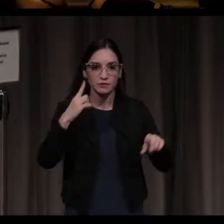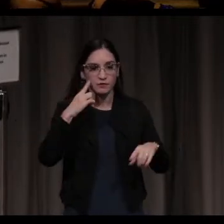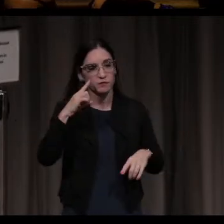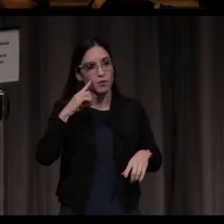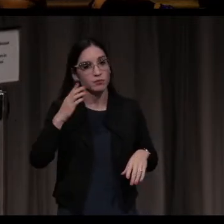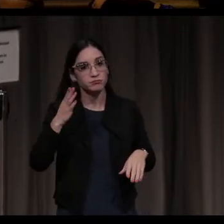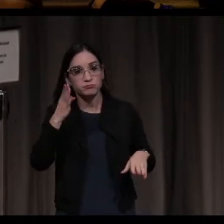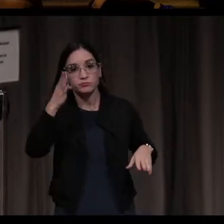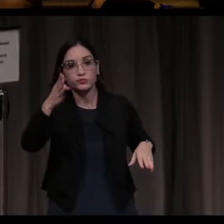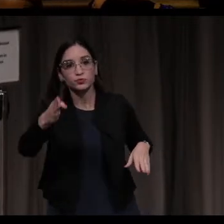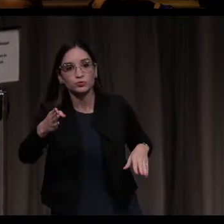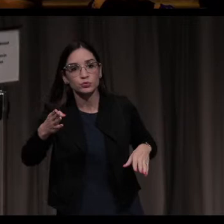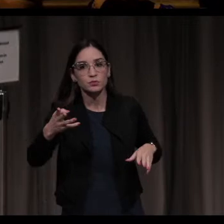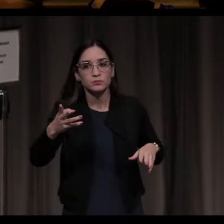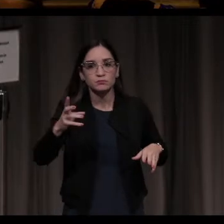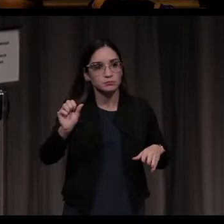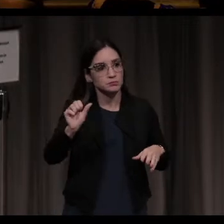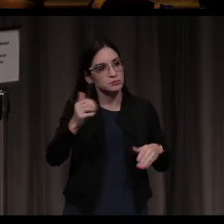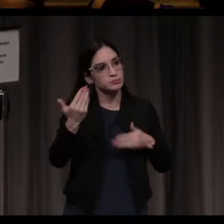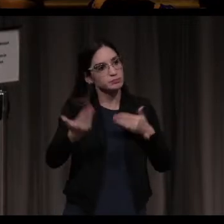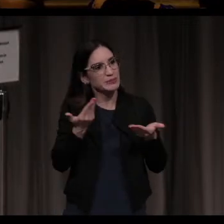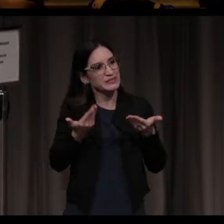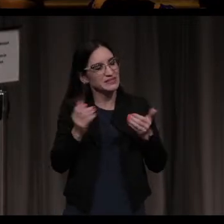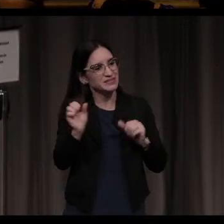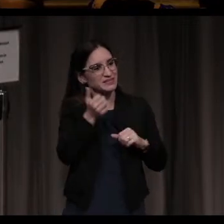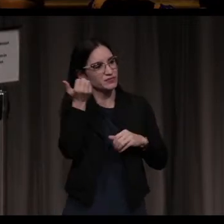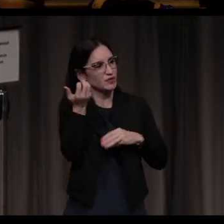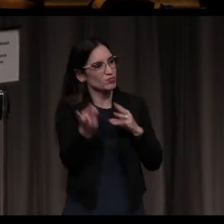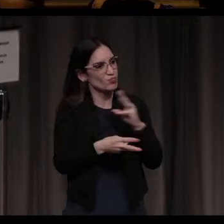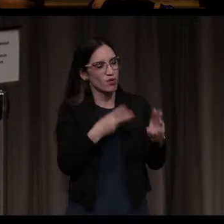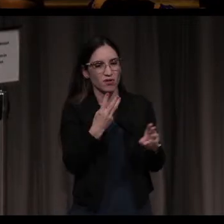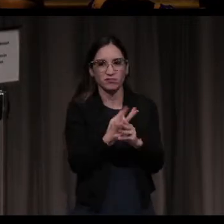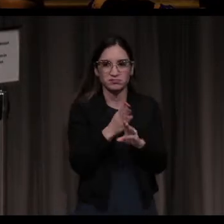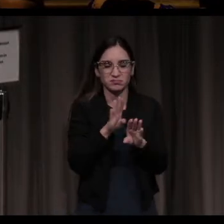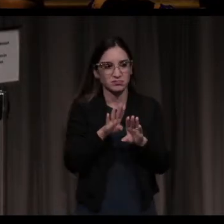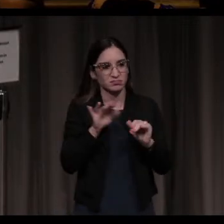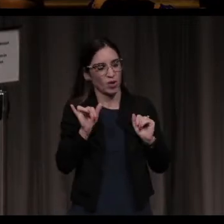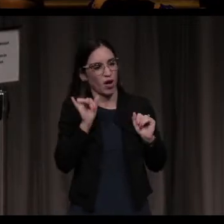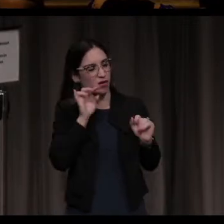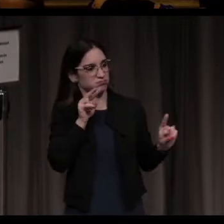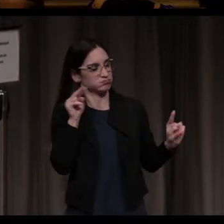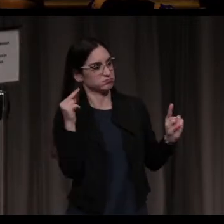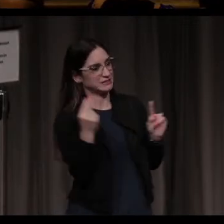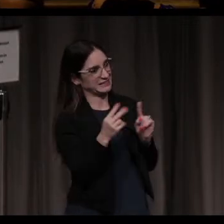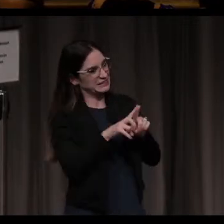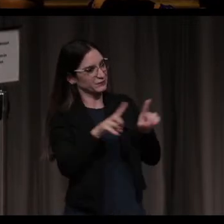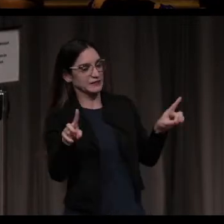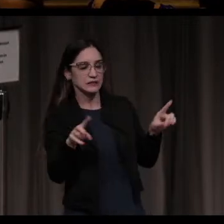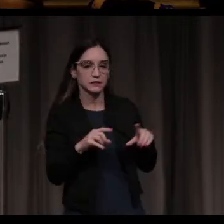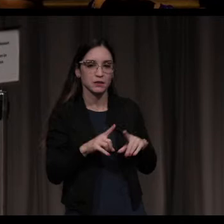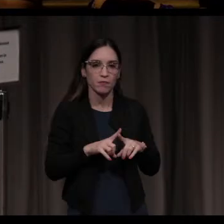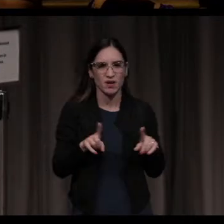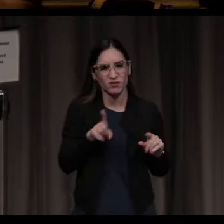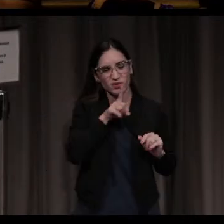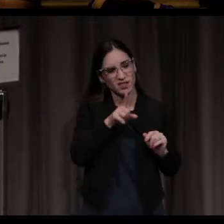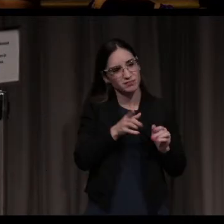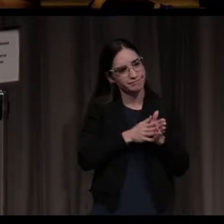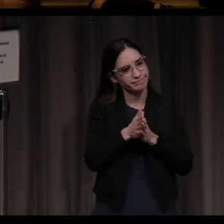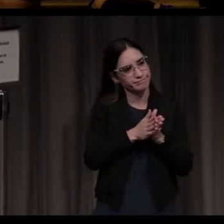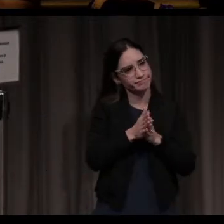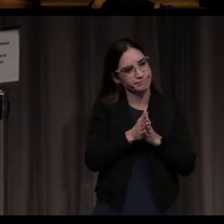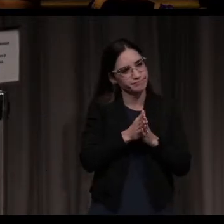also mentioned before, like a portal to a different world, and that's something that I really enjoyed about this